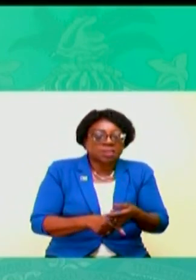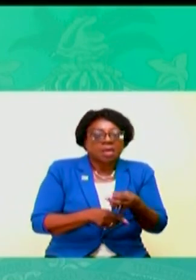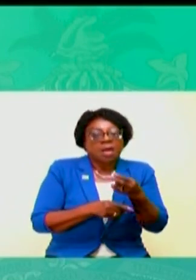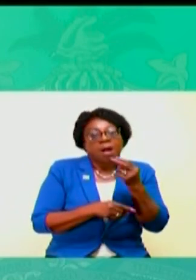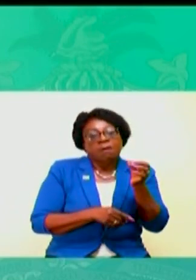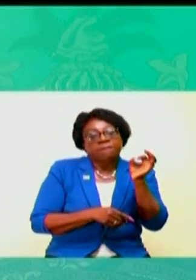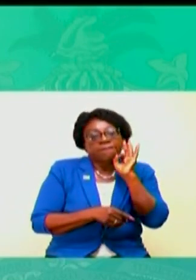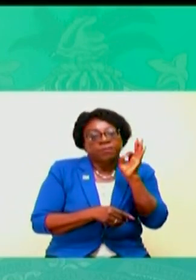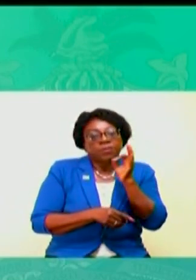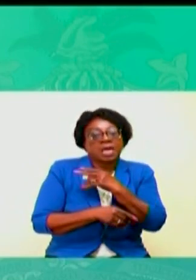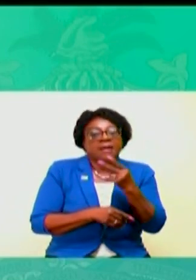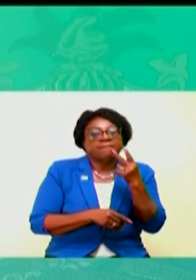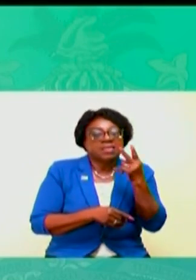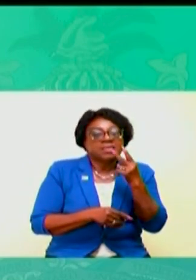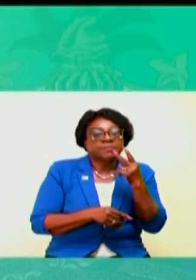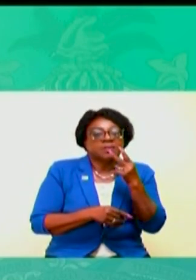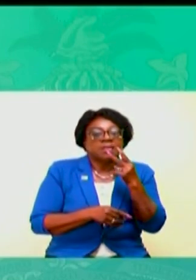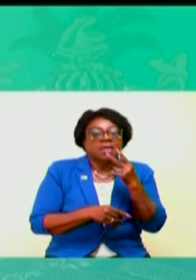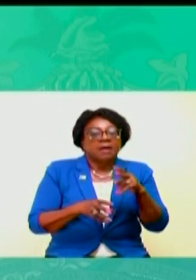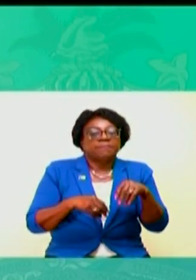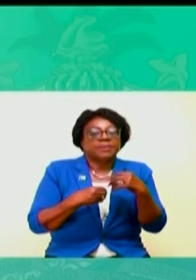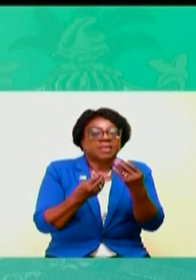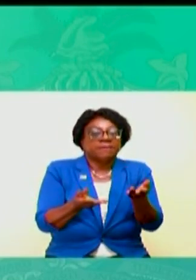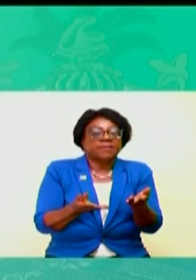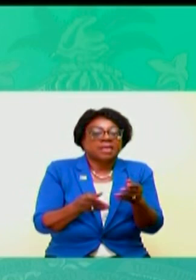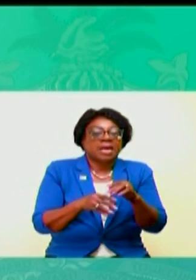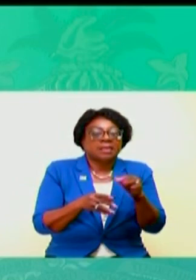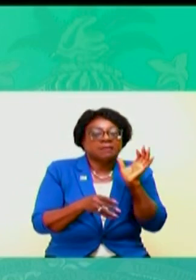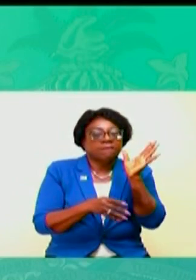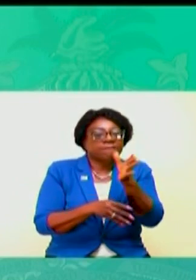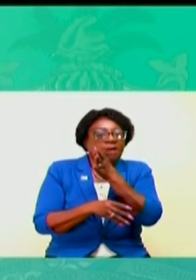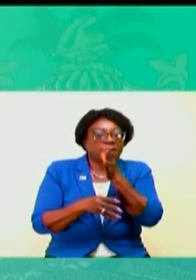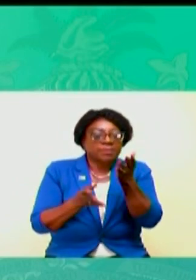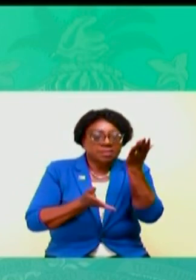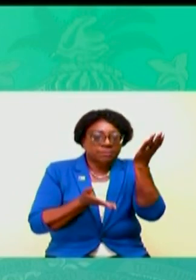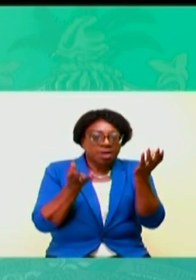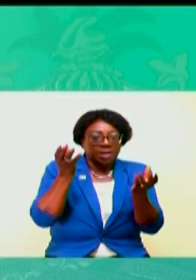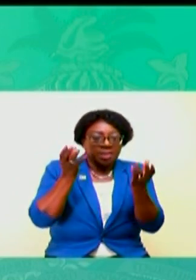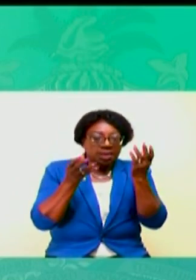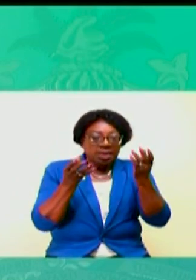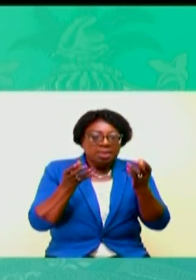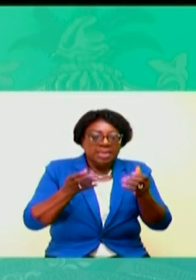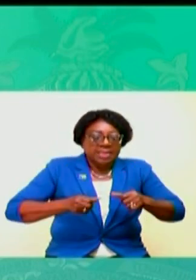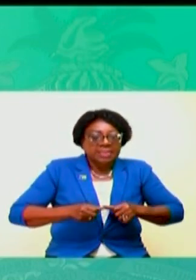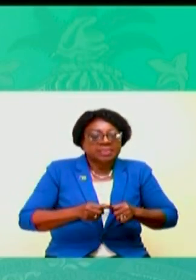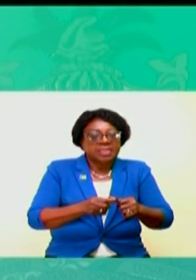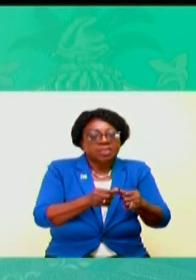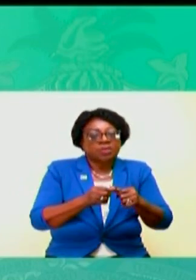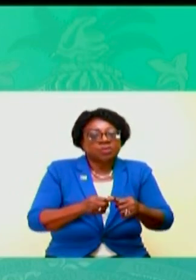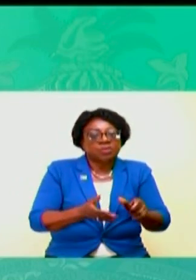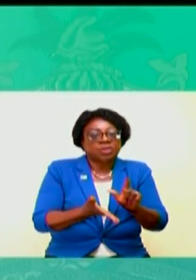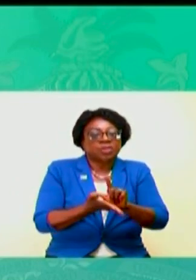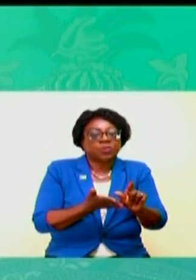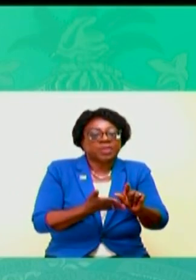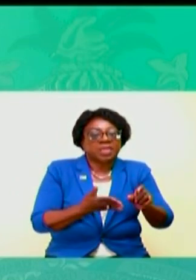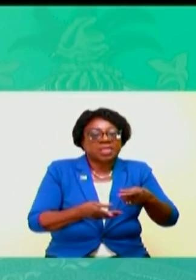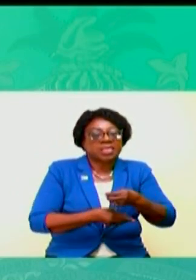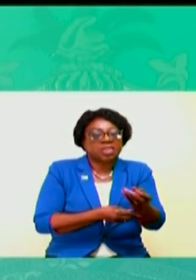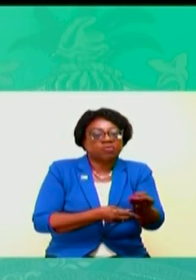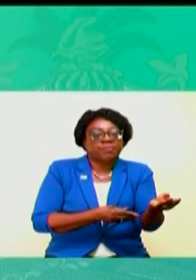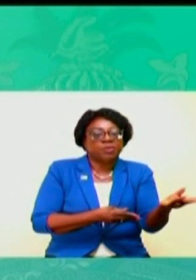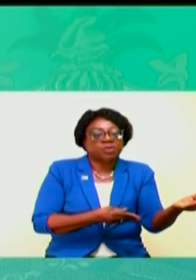distributed at the farmers' market. The market continues its weekly distribution, and shortly, it